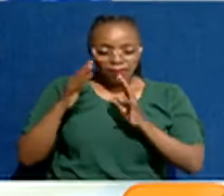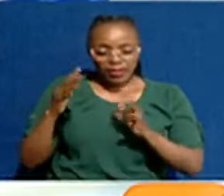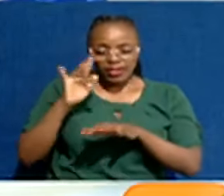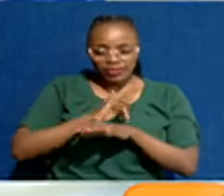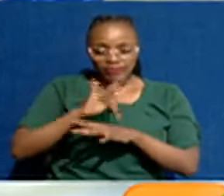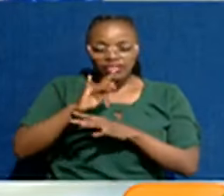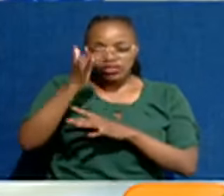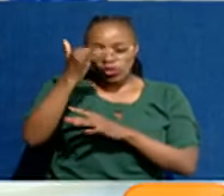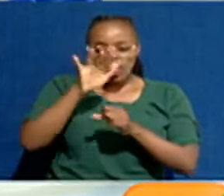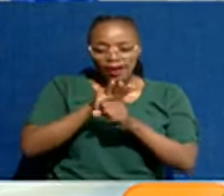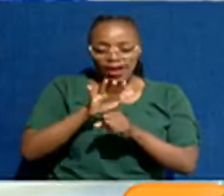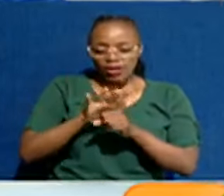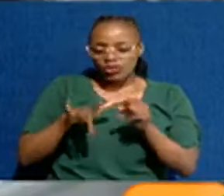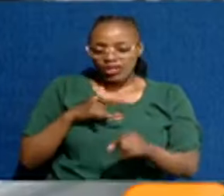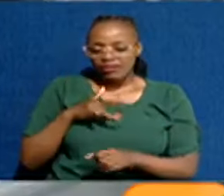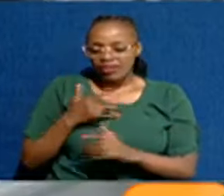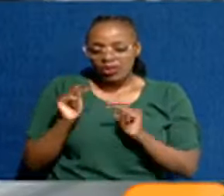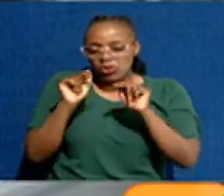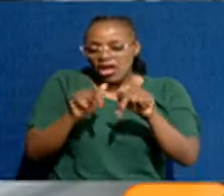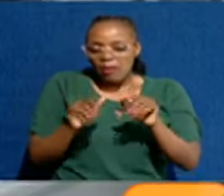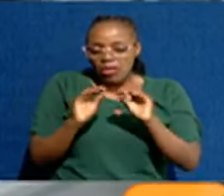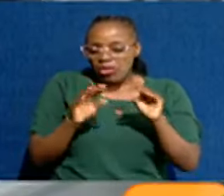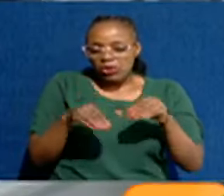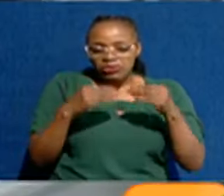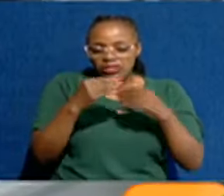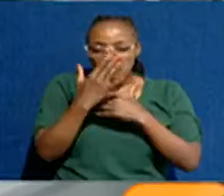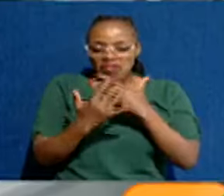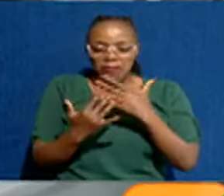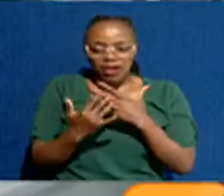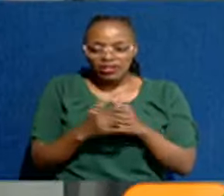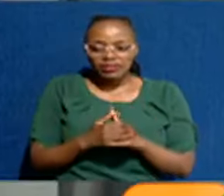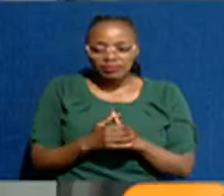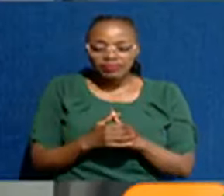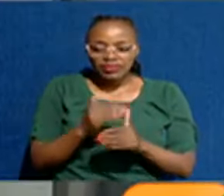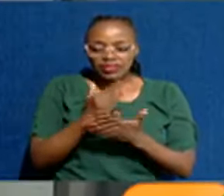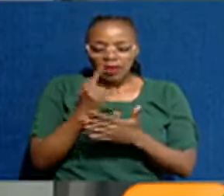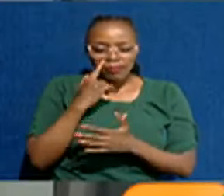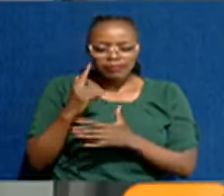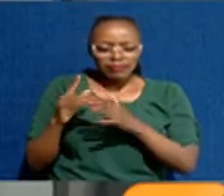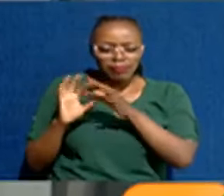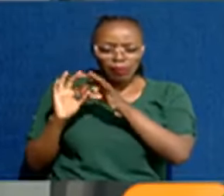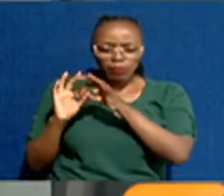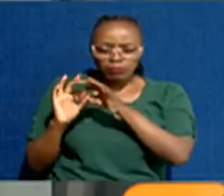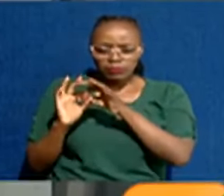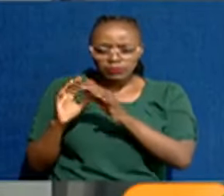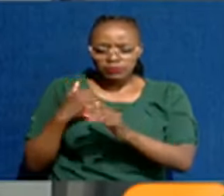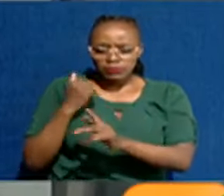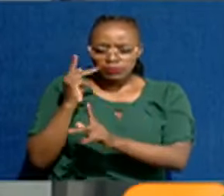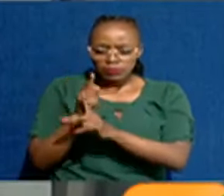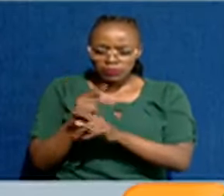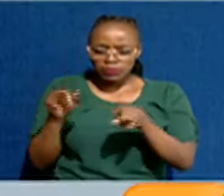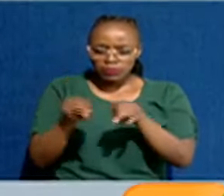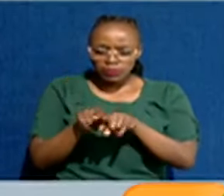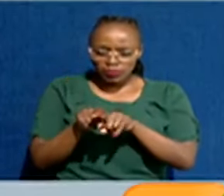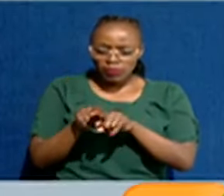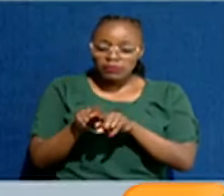why many shy away from the exercise. Tu wengine huona ni kimila, wamezieka ni kama mila,